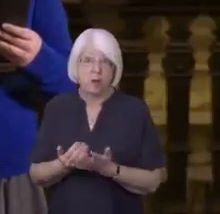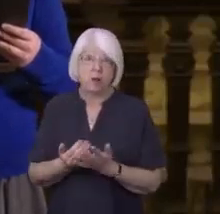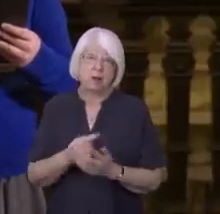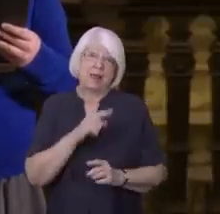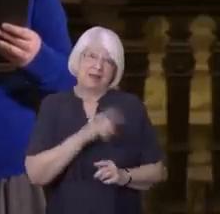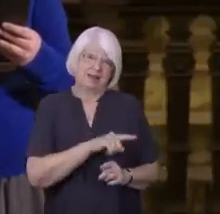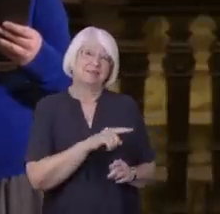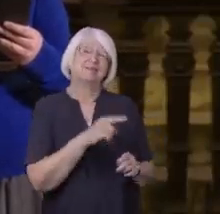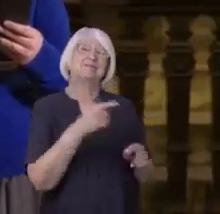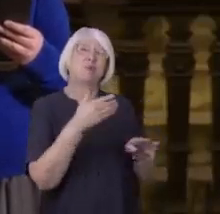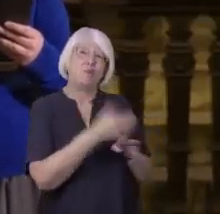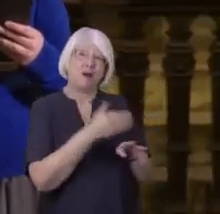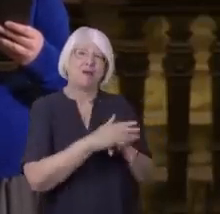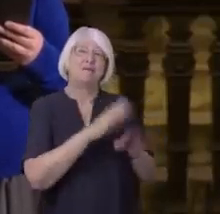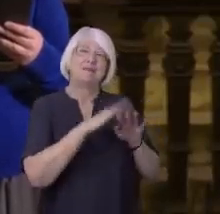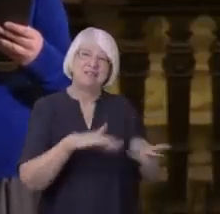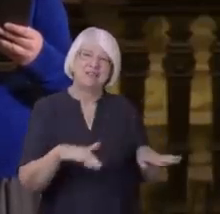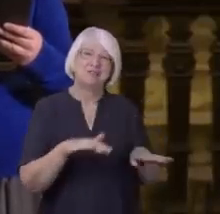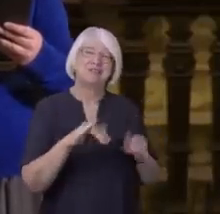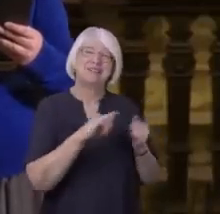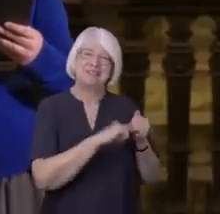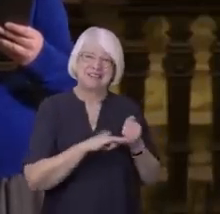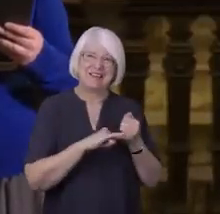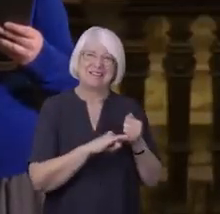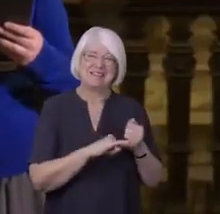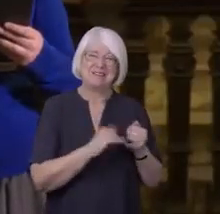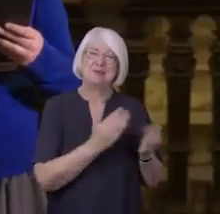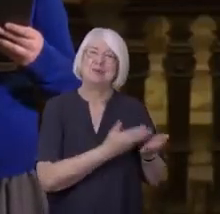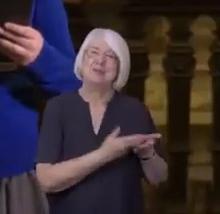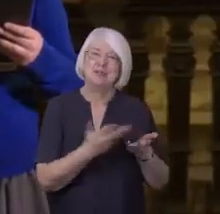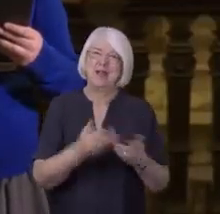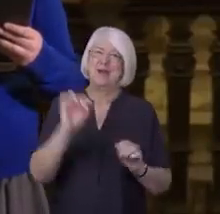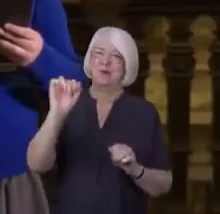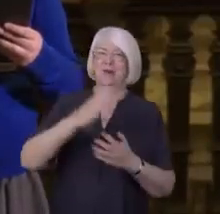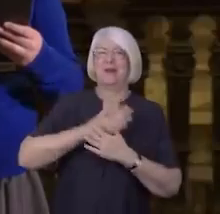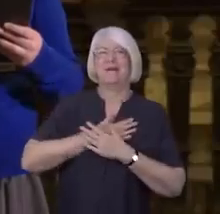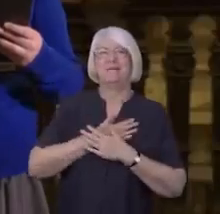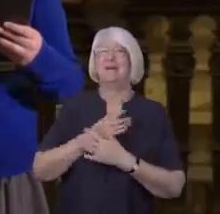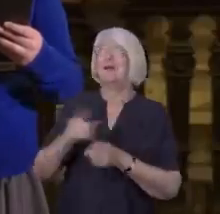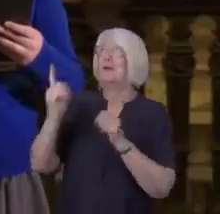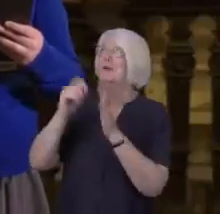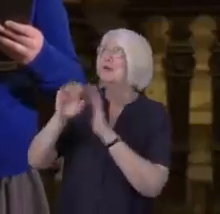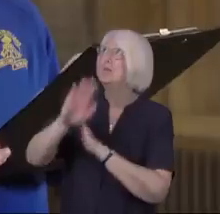love. Lord, in your mercy, hear our prayer.